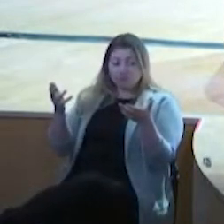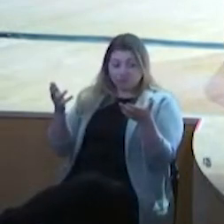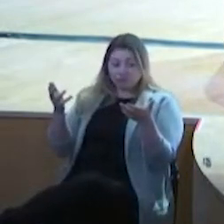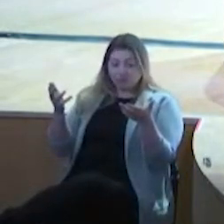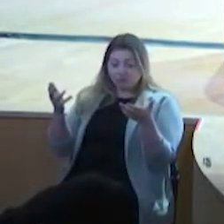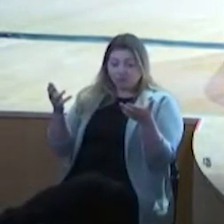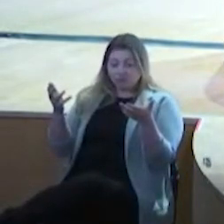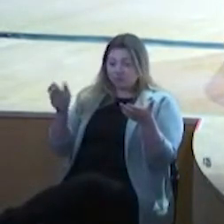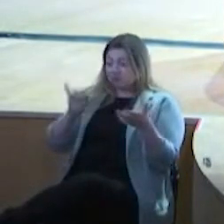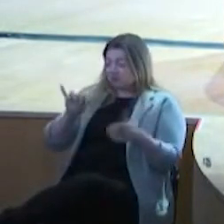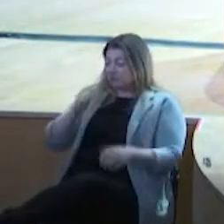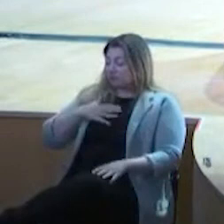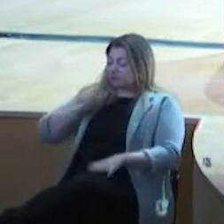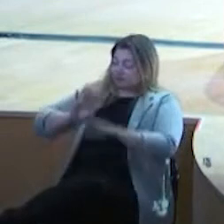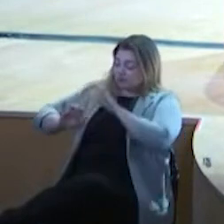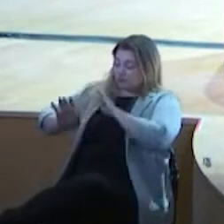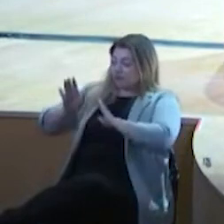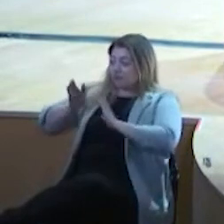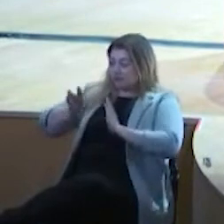as my ancestors did,